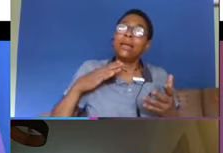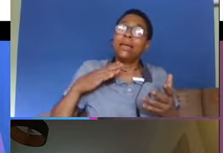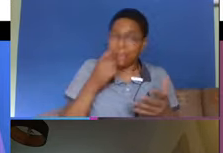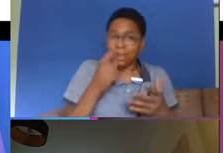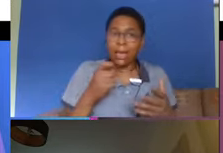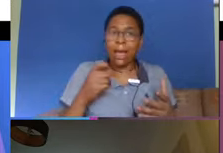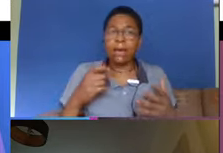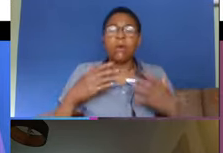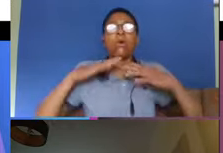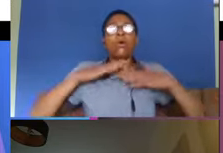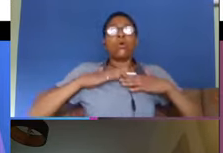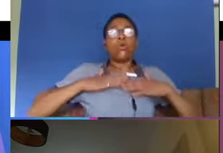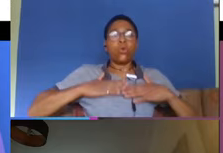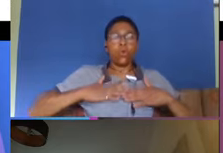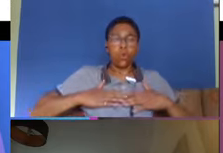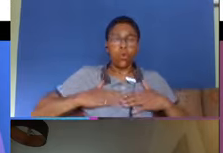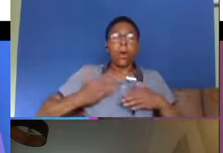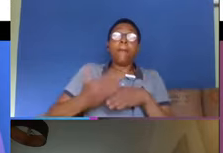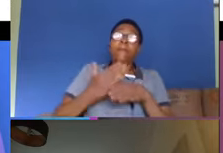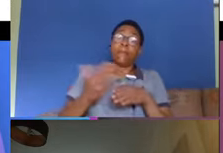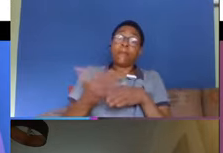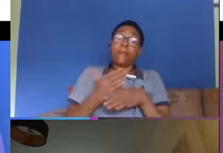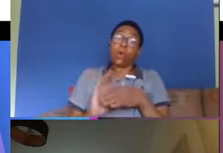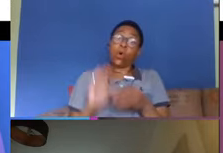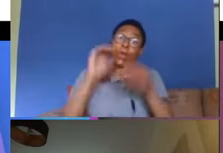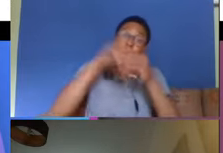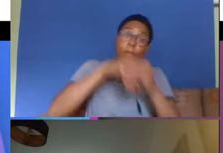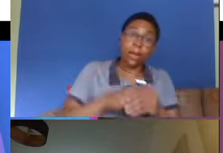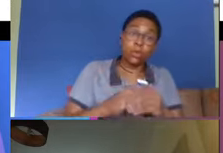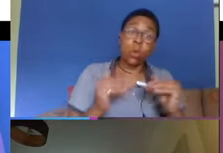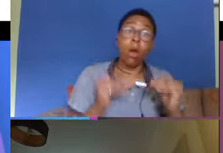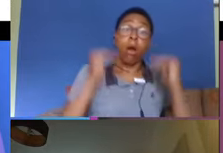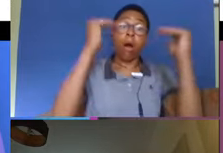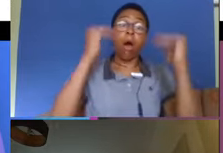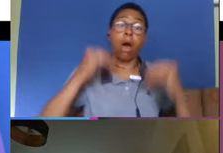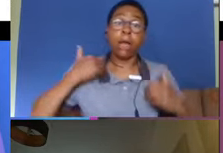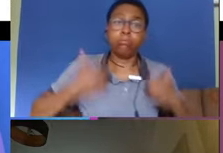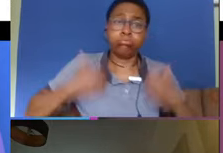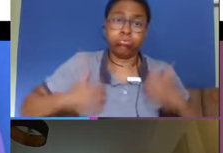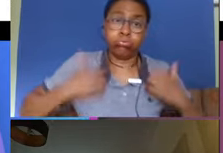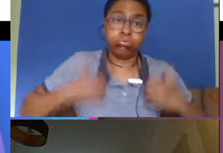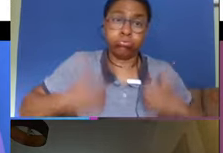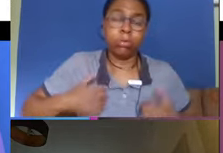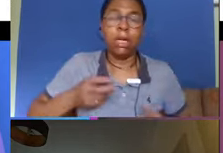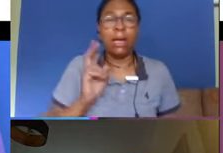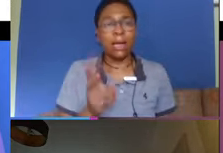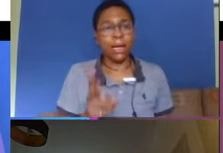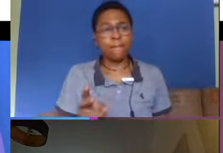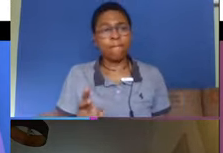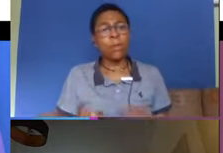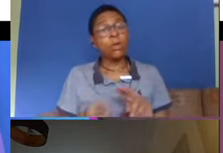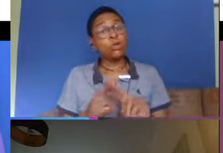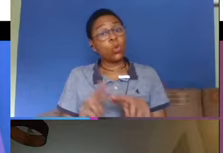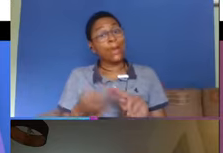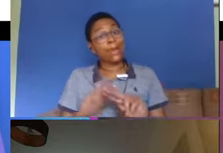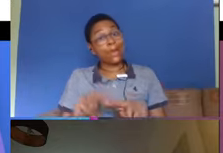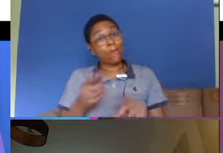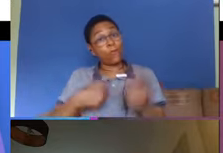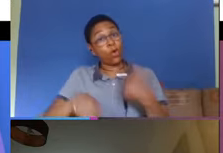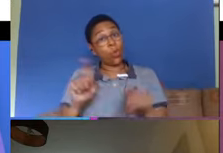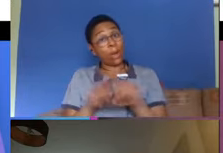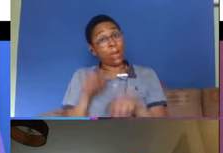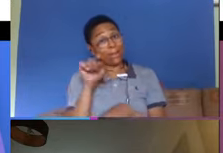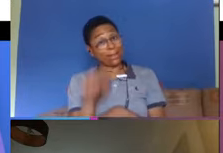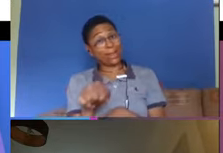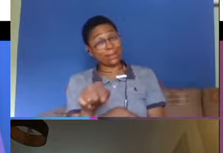intensity bit again. And if we don't do any more than 20 to 30 seconds, we're not going to put a huge anaerobic load on them.